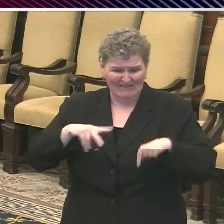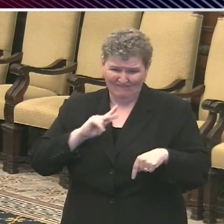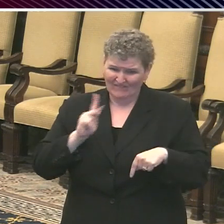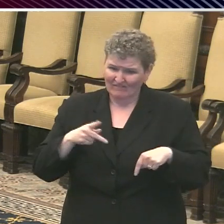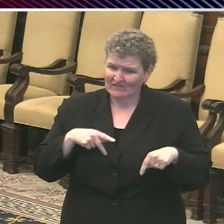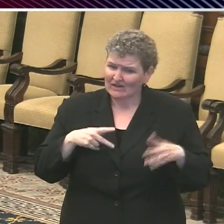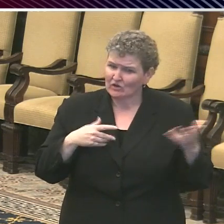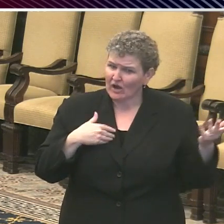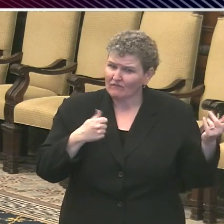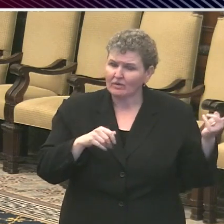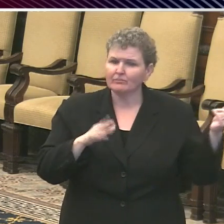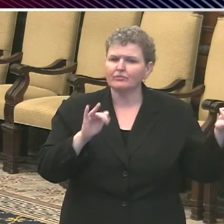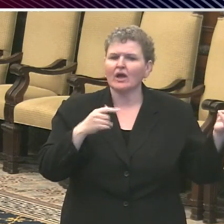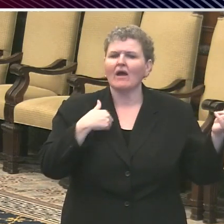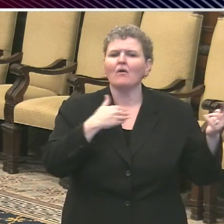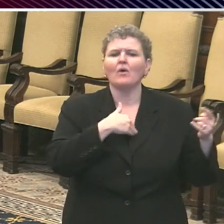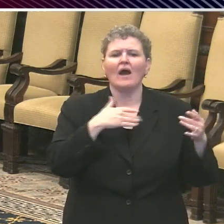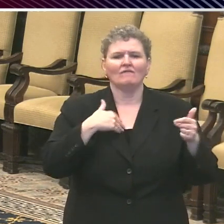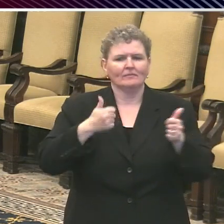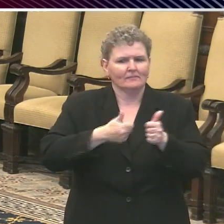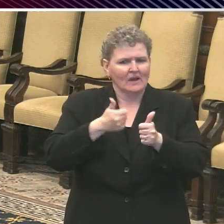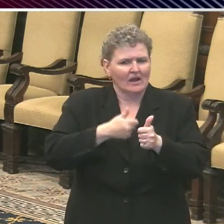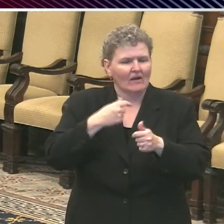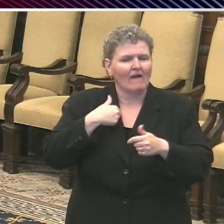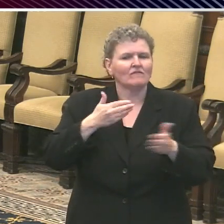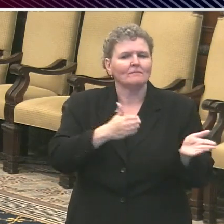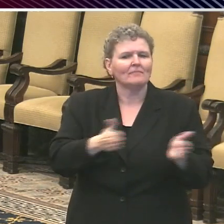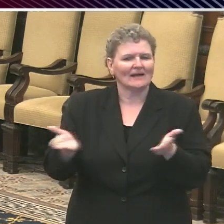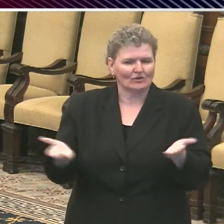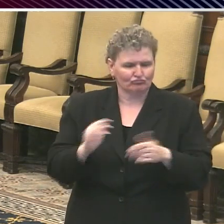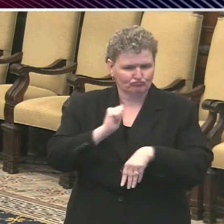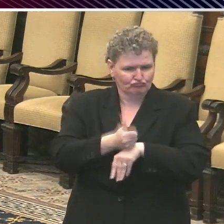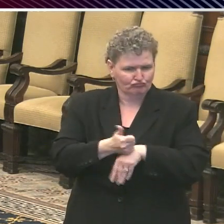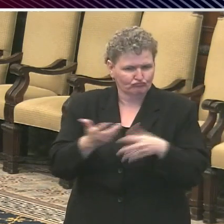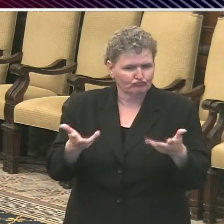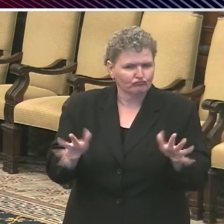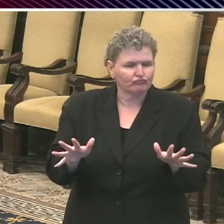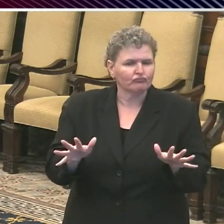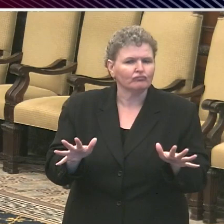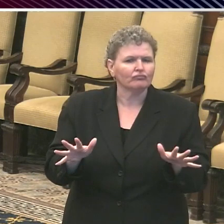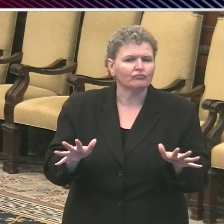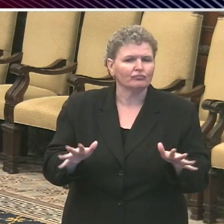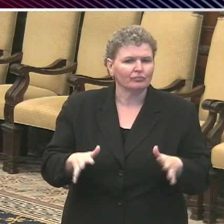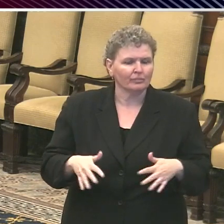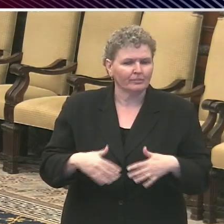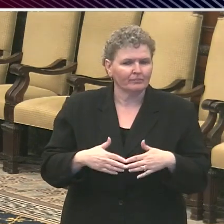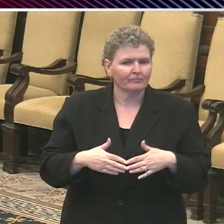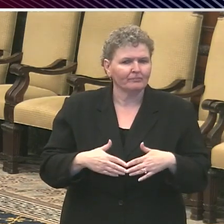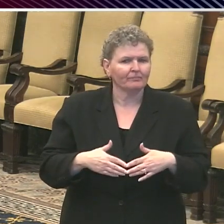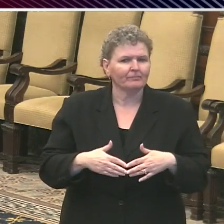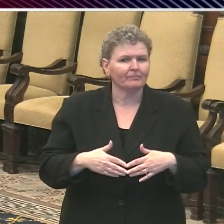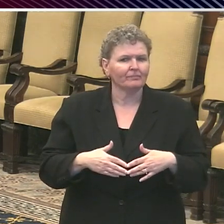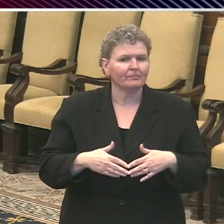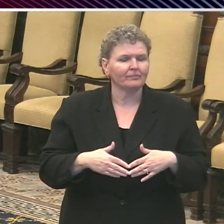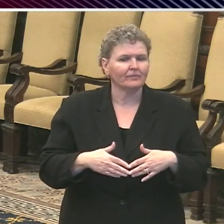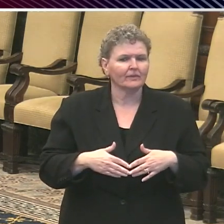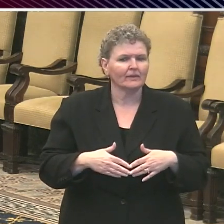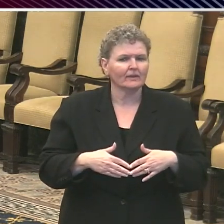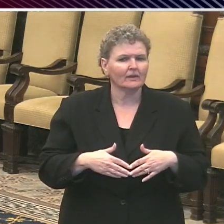have some contingencies in place. I actually, as we were on this press conference, I was made aware